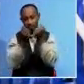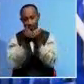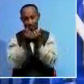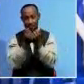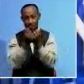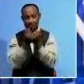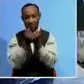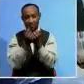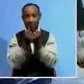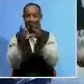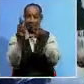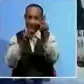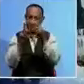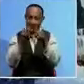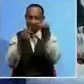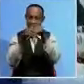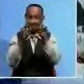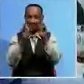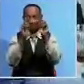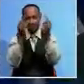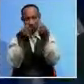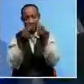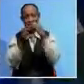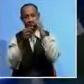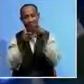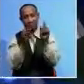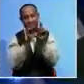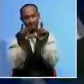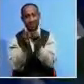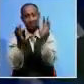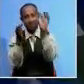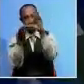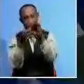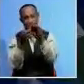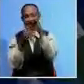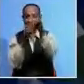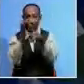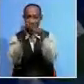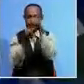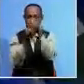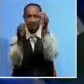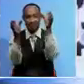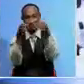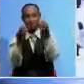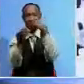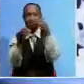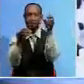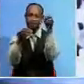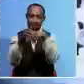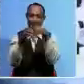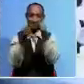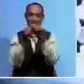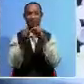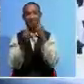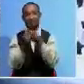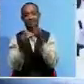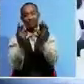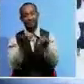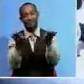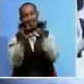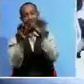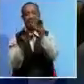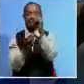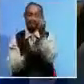invest. The people in the region must invest with us. The international community must invest with us. It's very